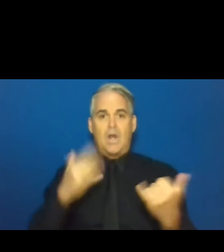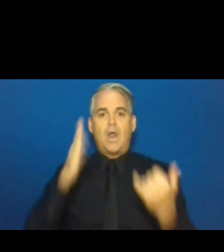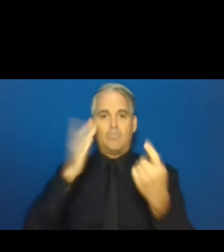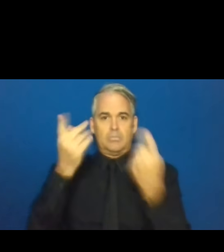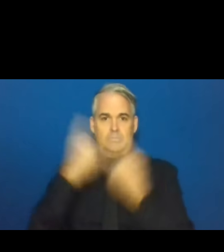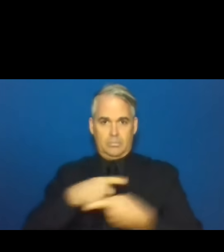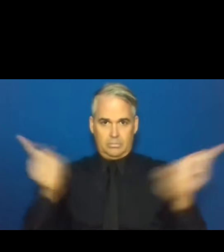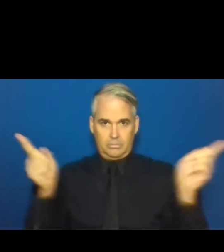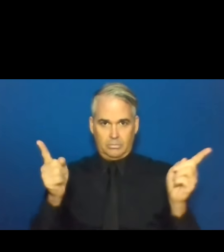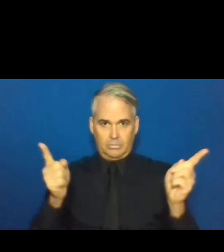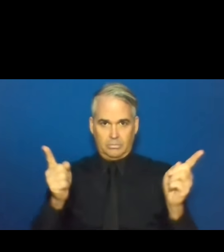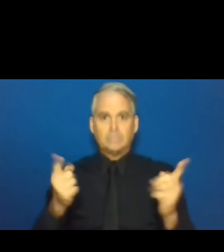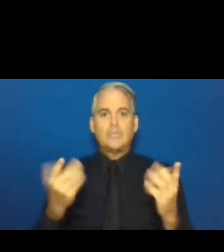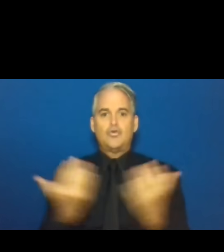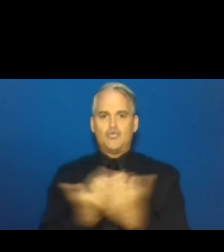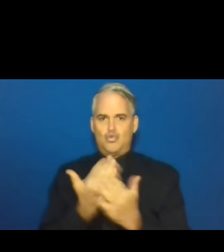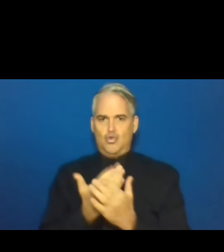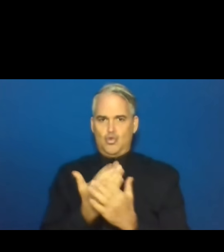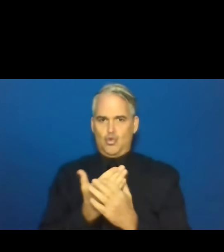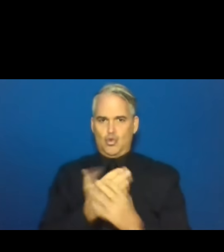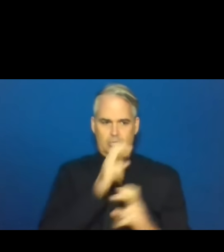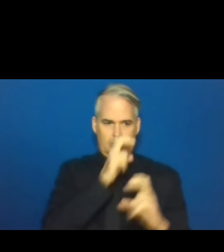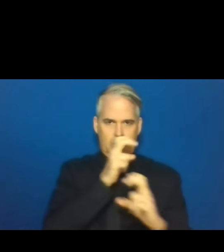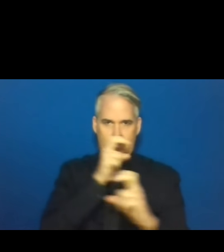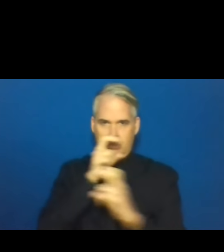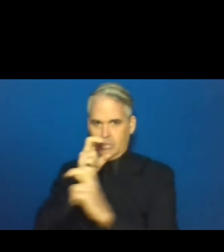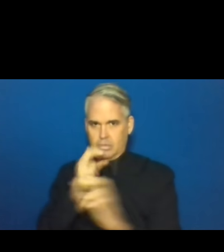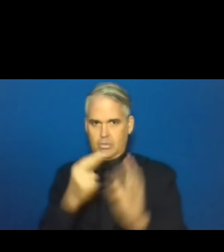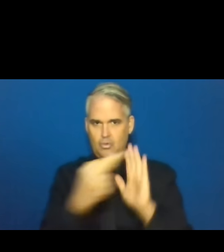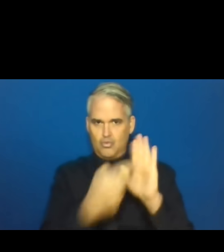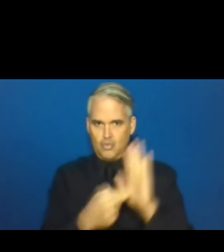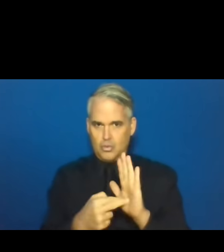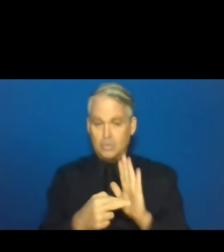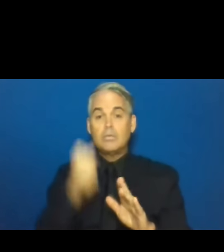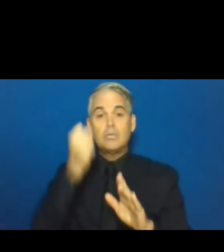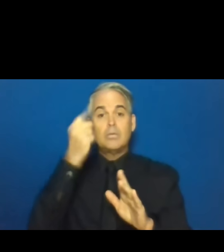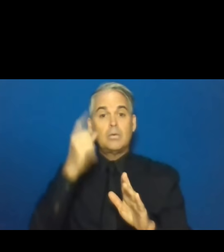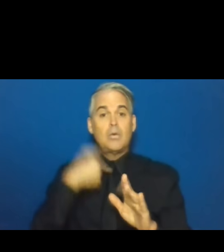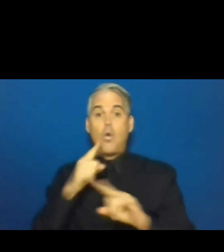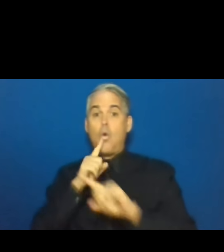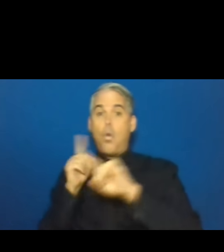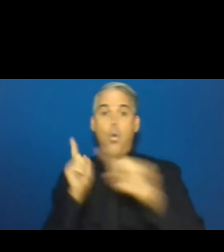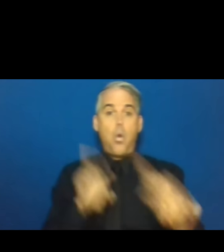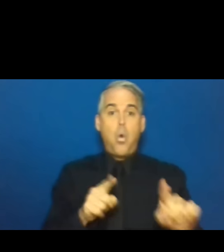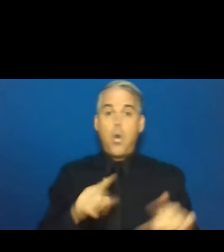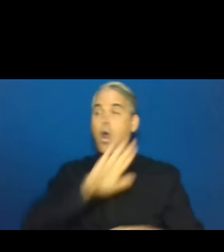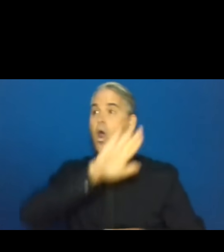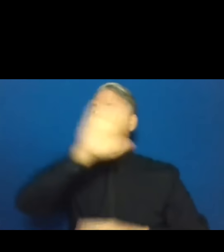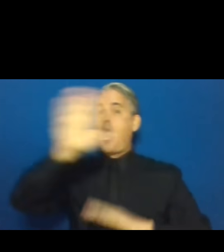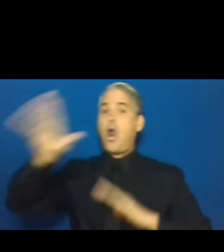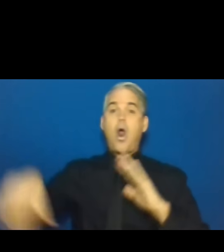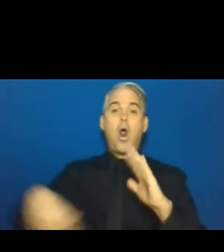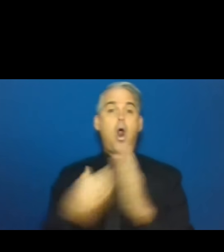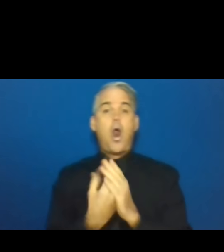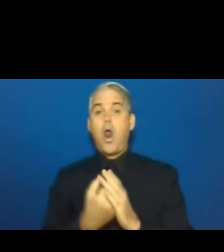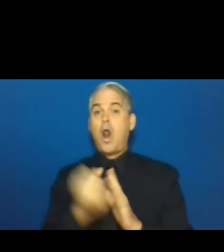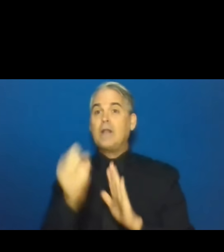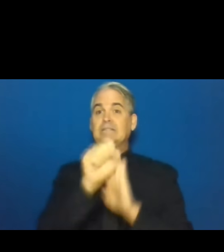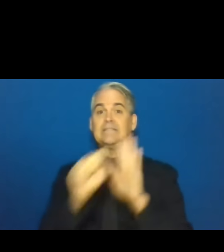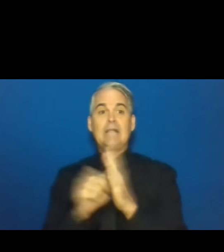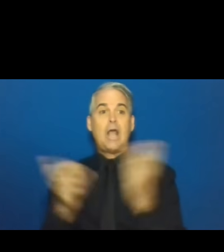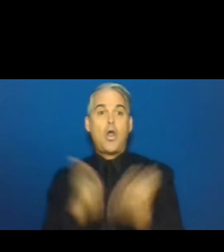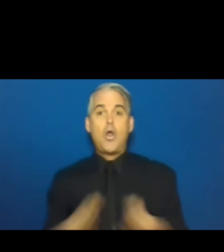under control. I am not issuing a shutdown order. To repeat that, I am not issuing a shutdown